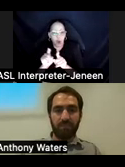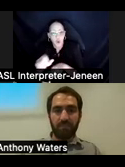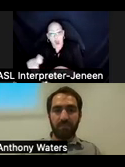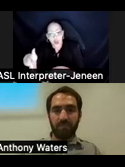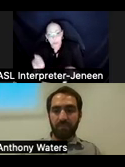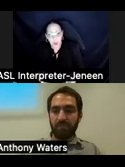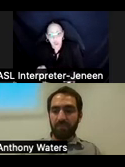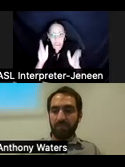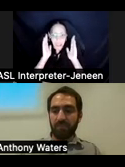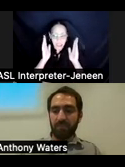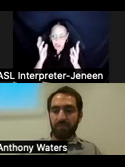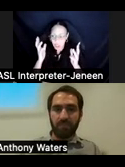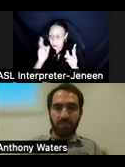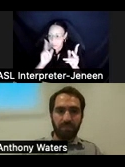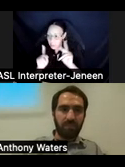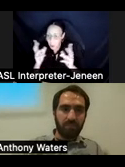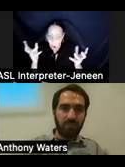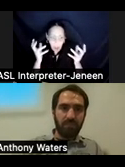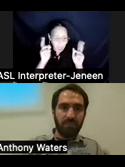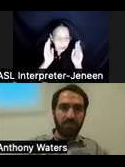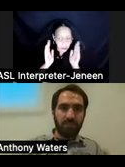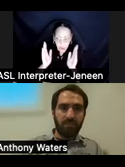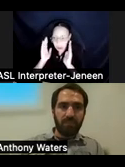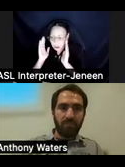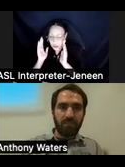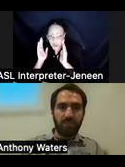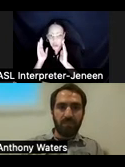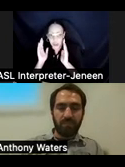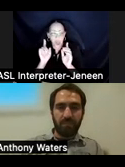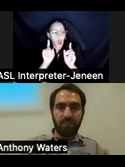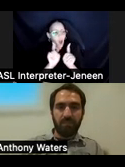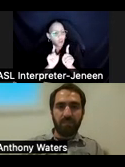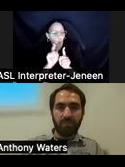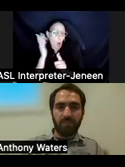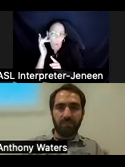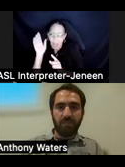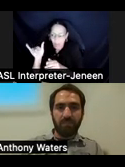attention seeking. And then conversely, why didn't they say something?